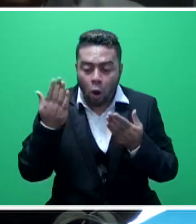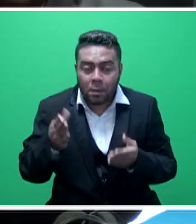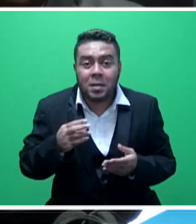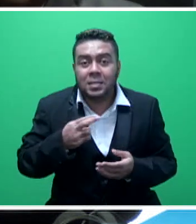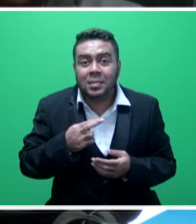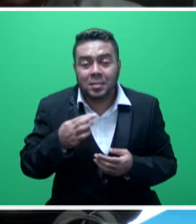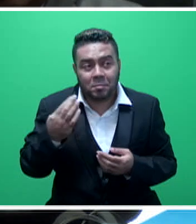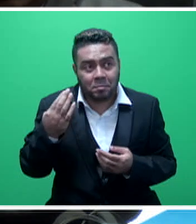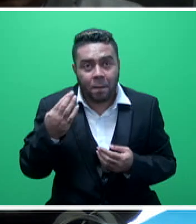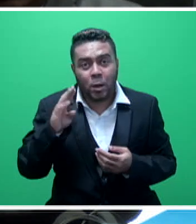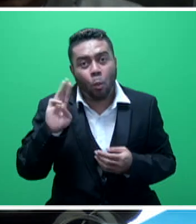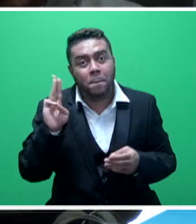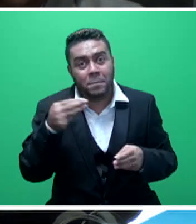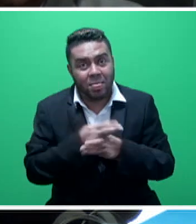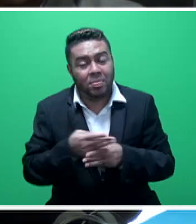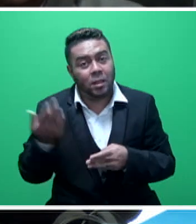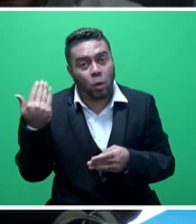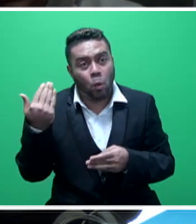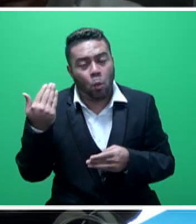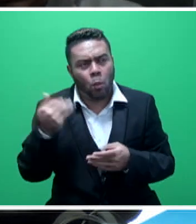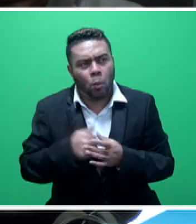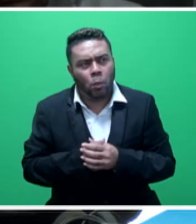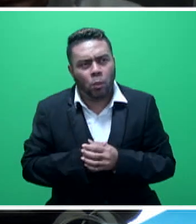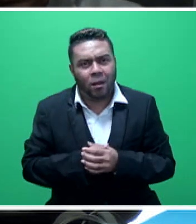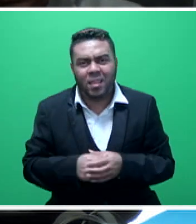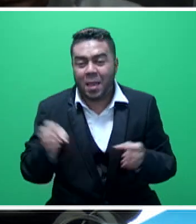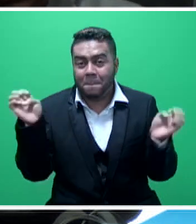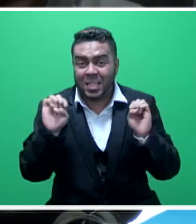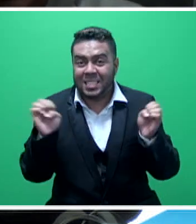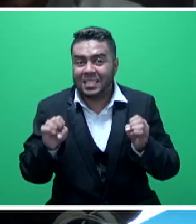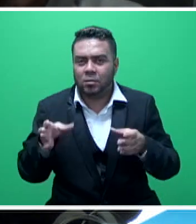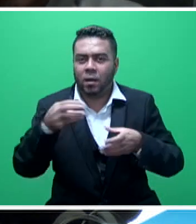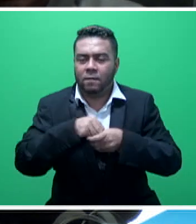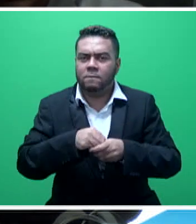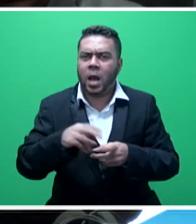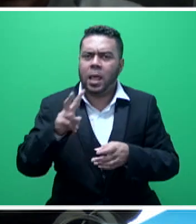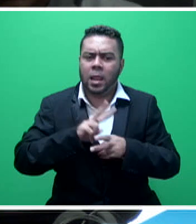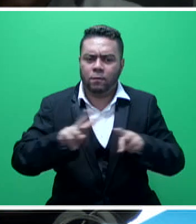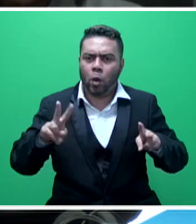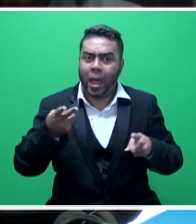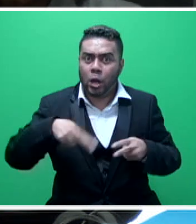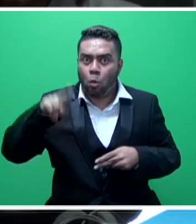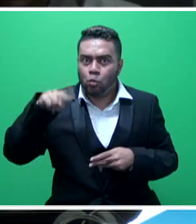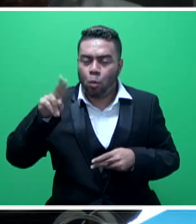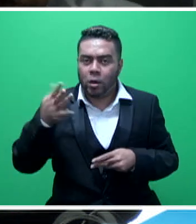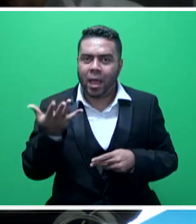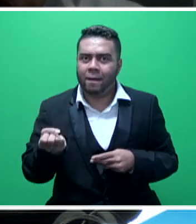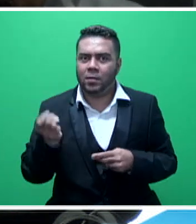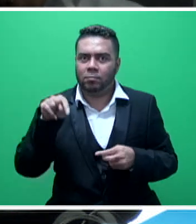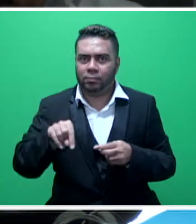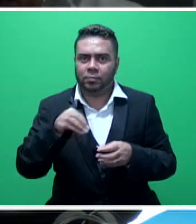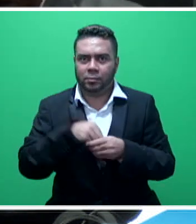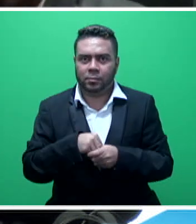about a month ago, the emergency departments within Valileve and Nosori are being run by the